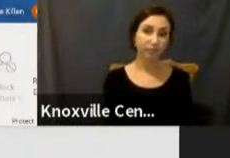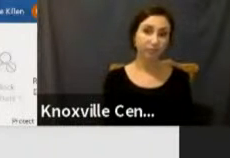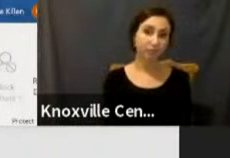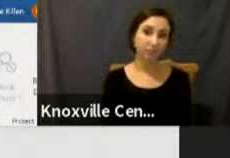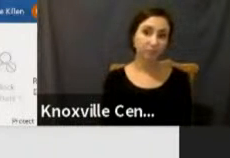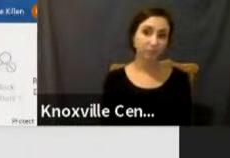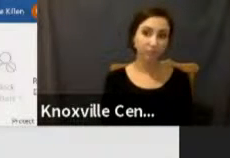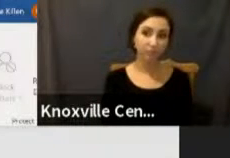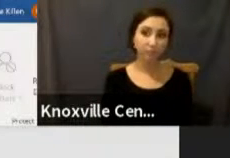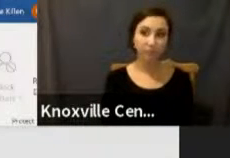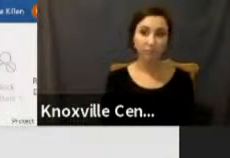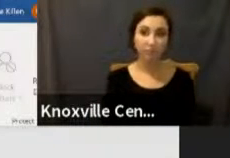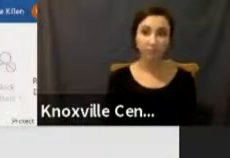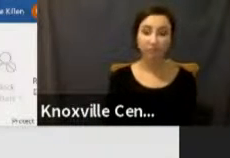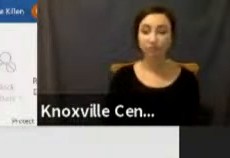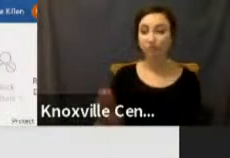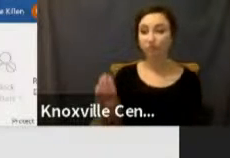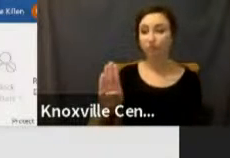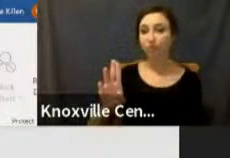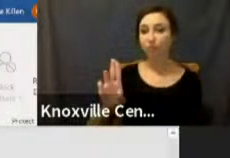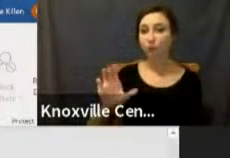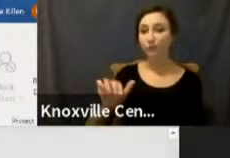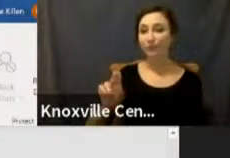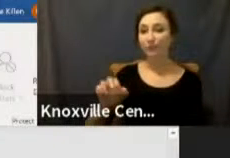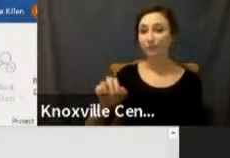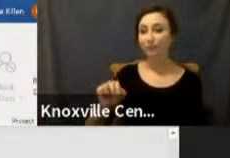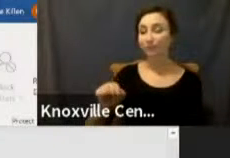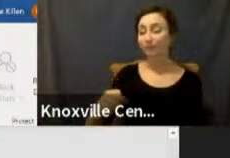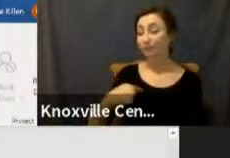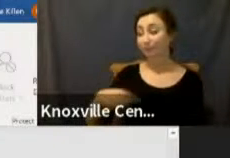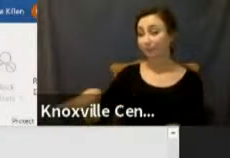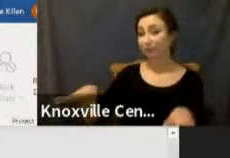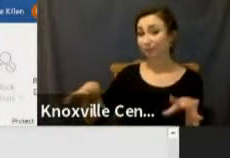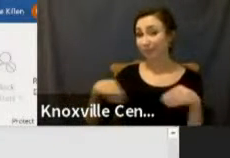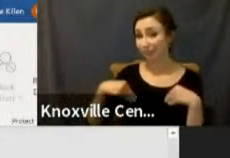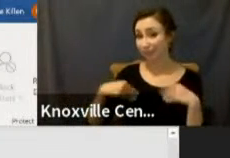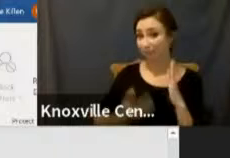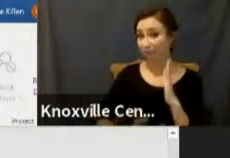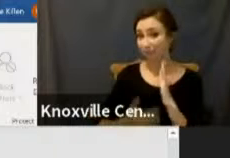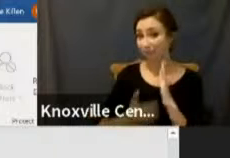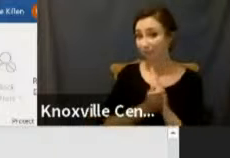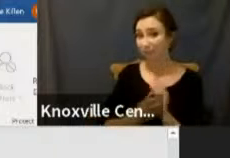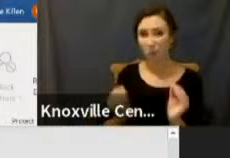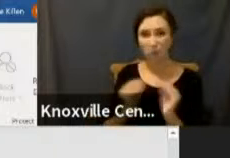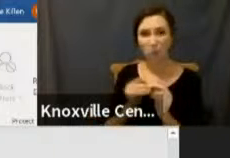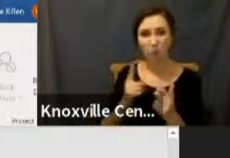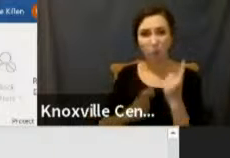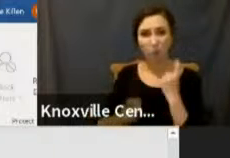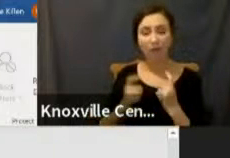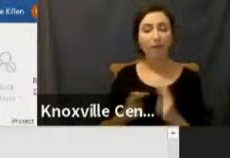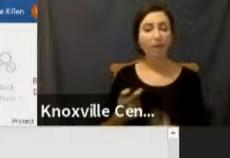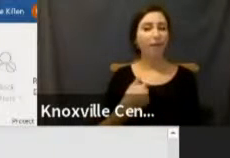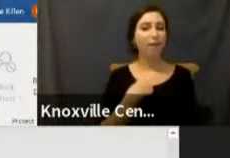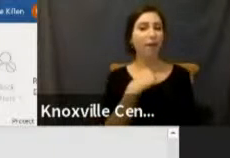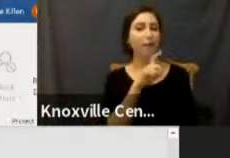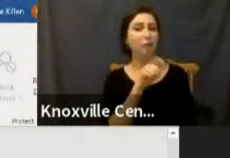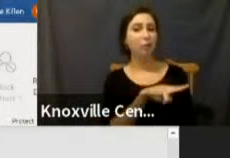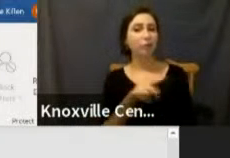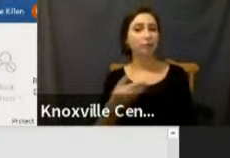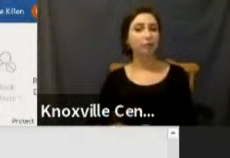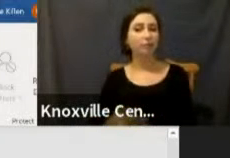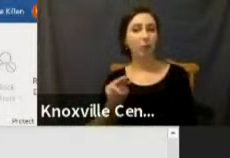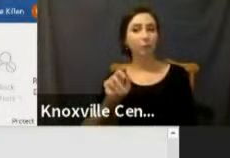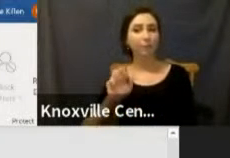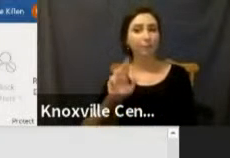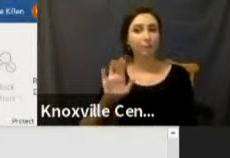So I accept those amendments. Anybody else have questions? I have a question. This is Maria. And